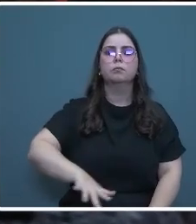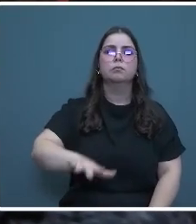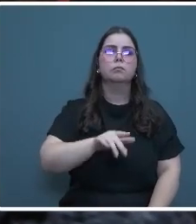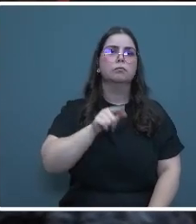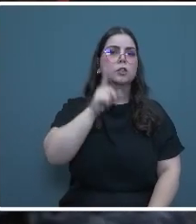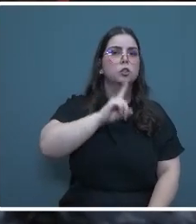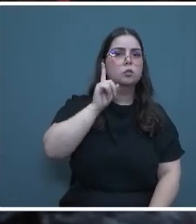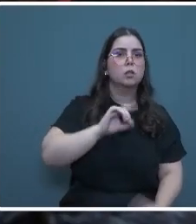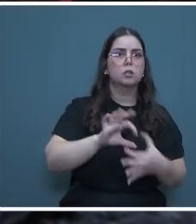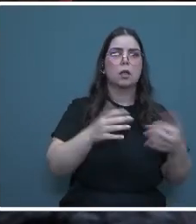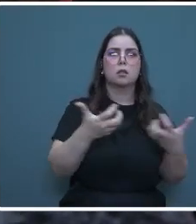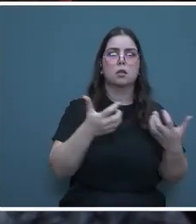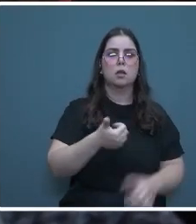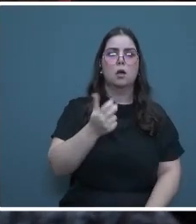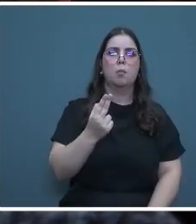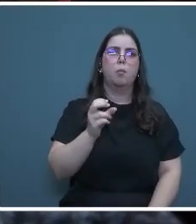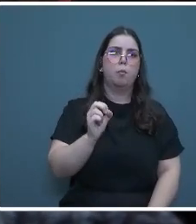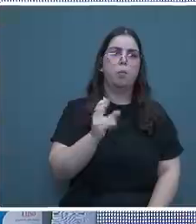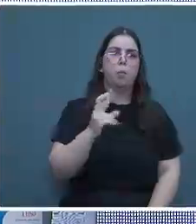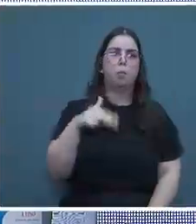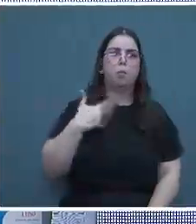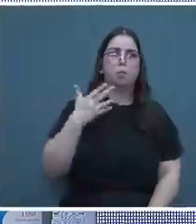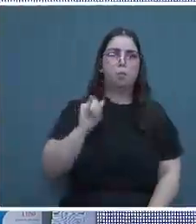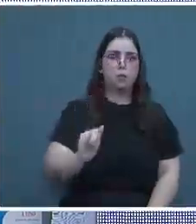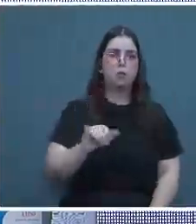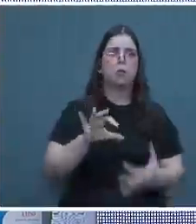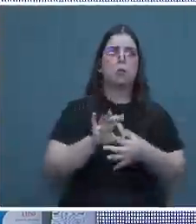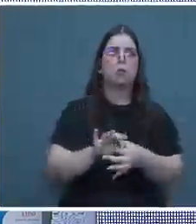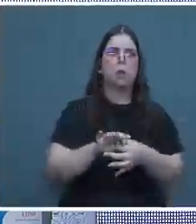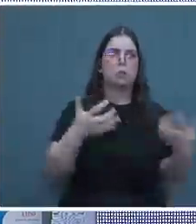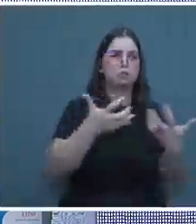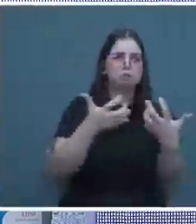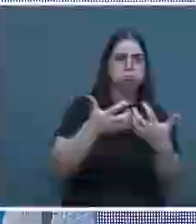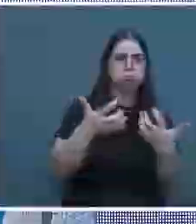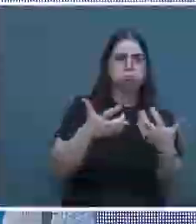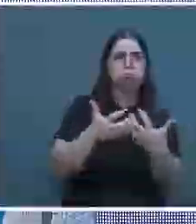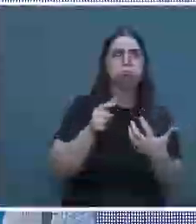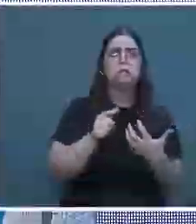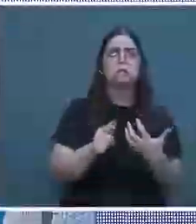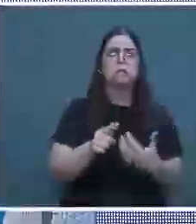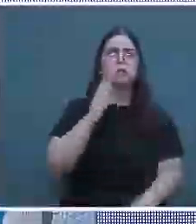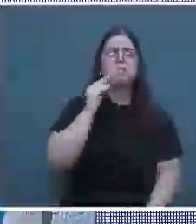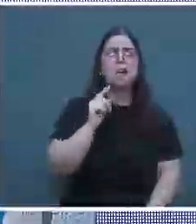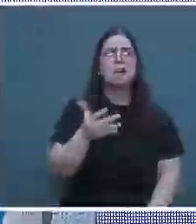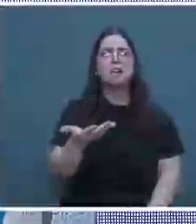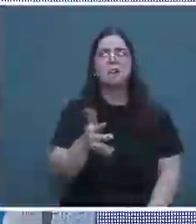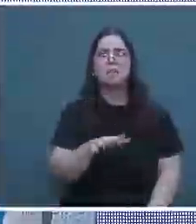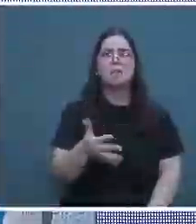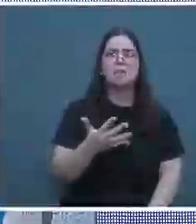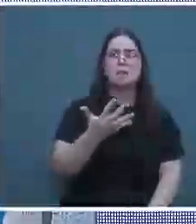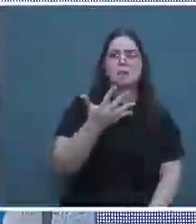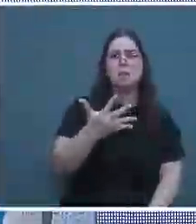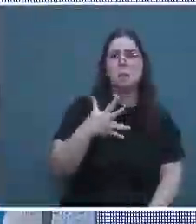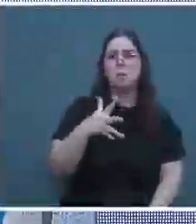the conflicts between different groups are happening. They have been part of, I think, 5,000